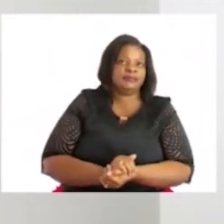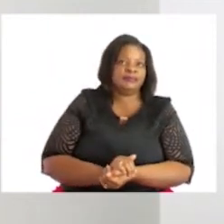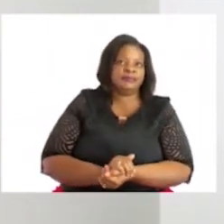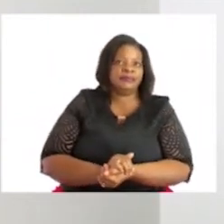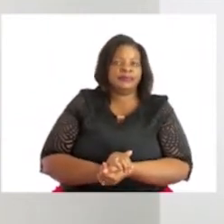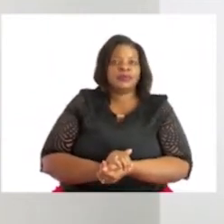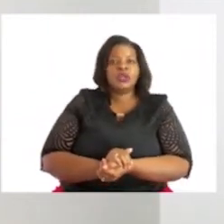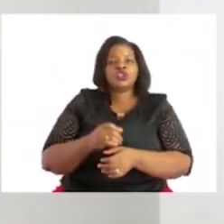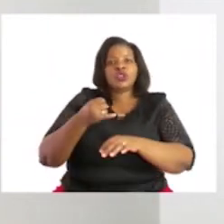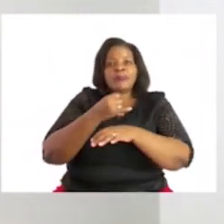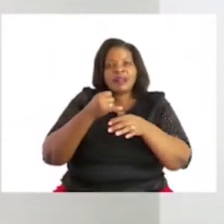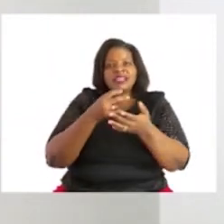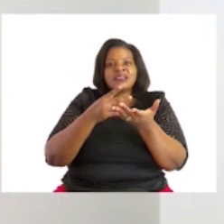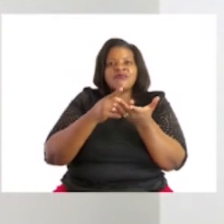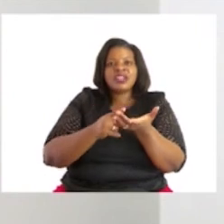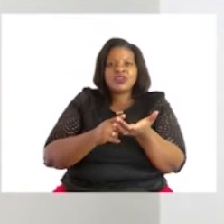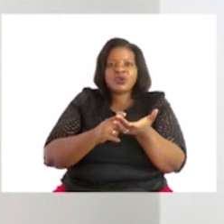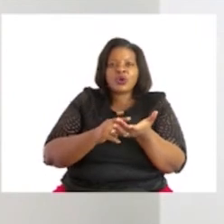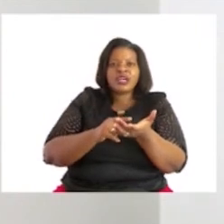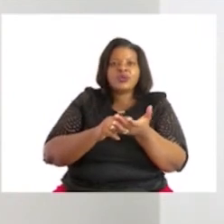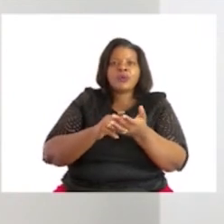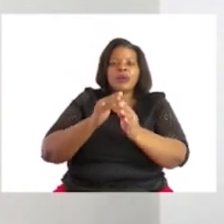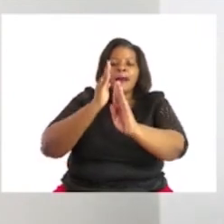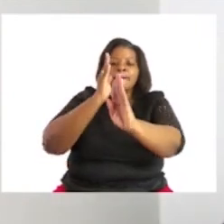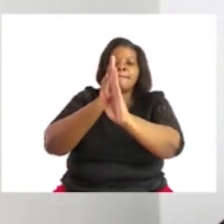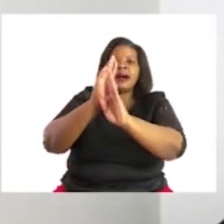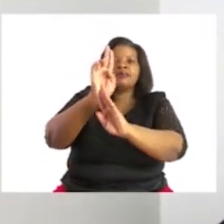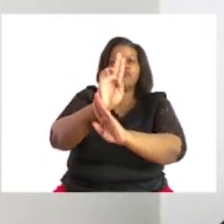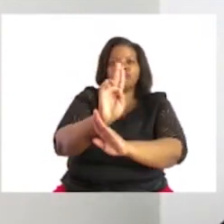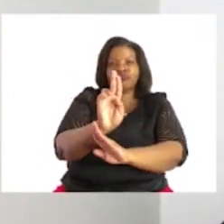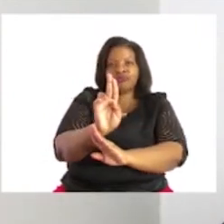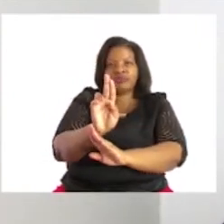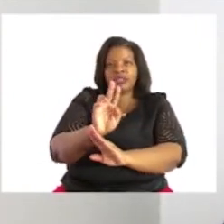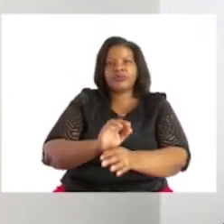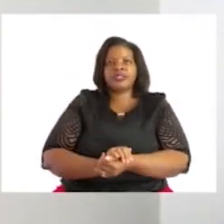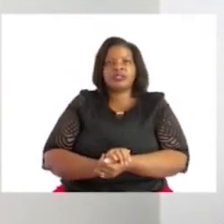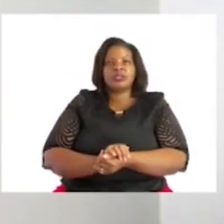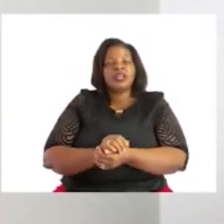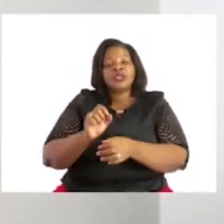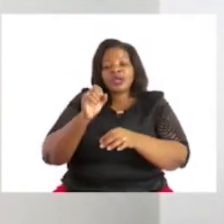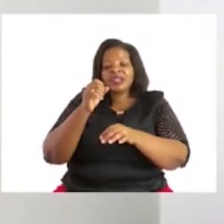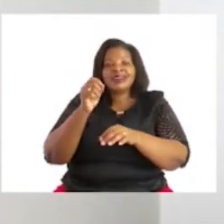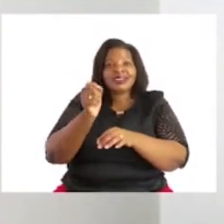for 6, it will be 100. You can write it as